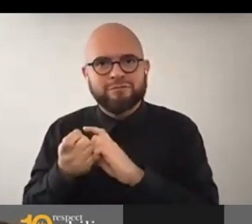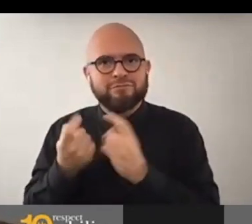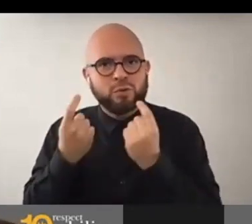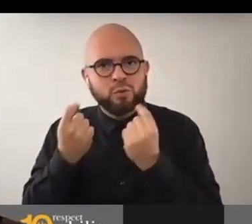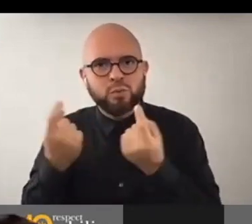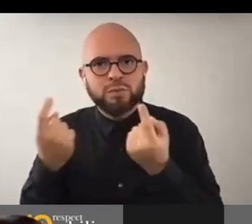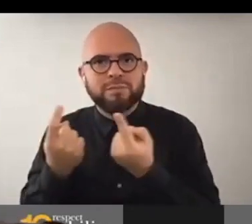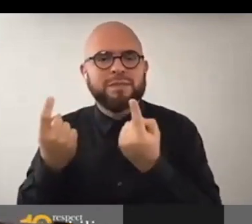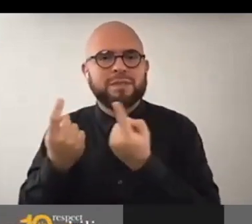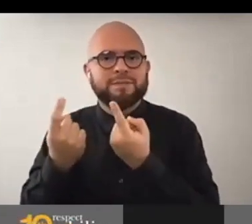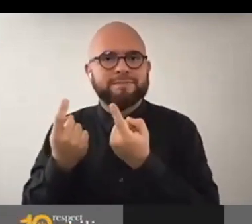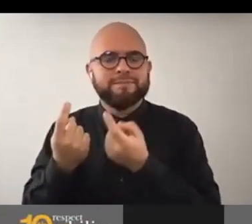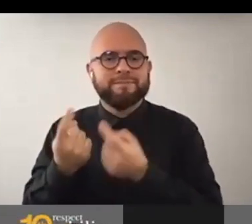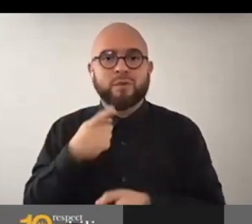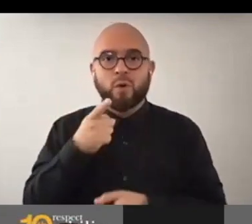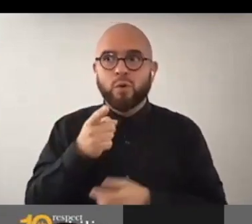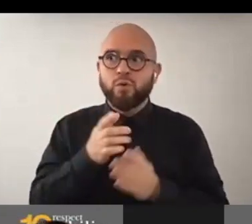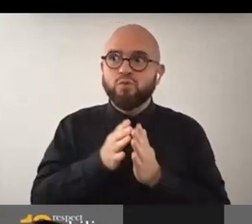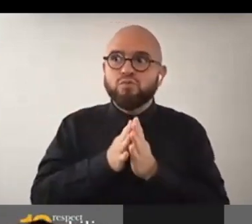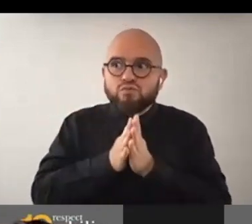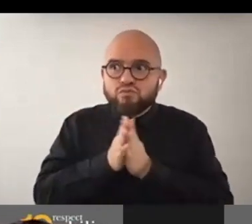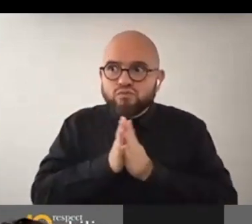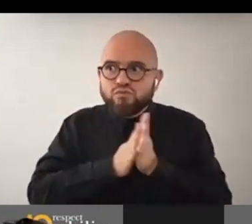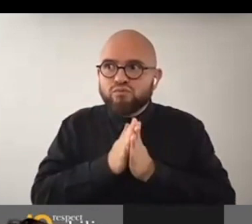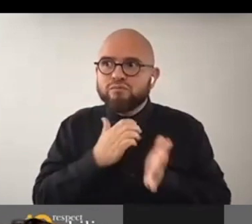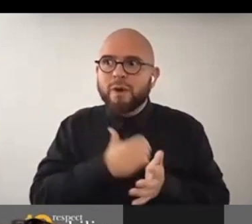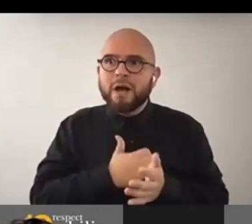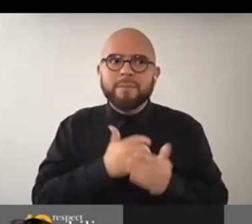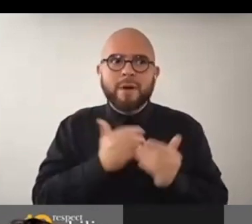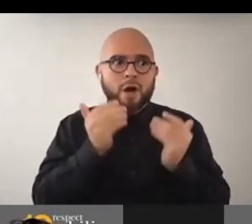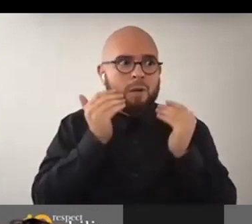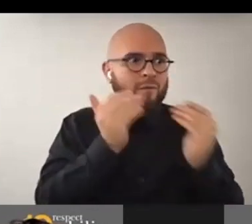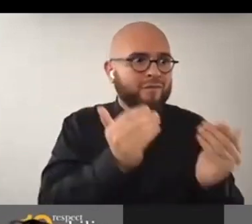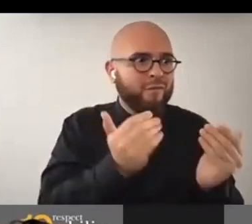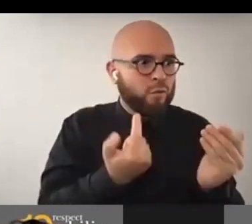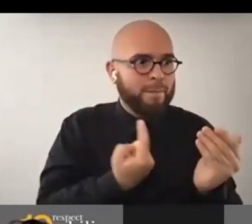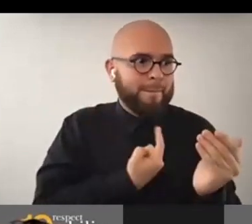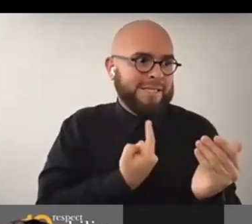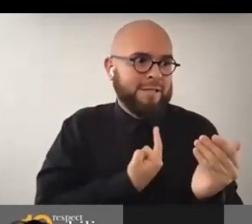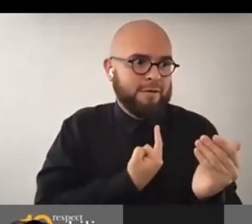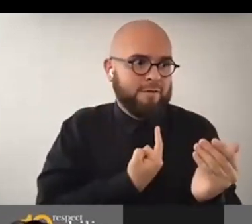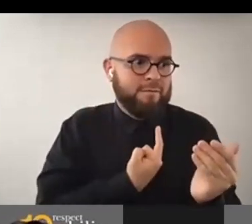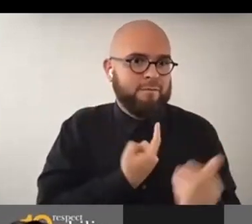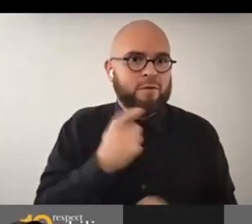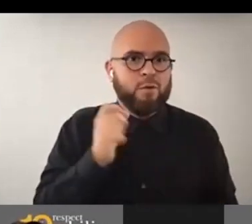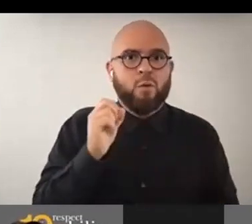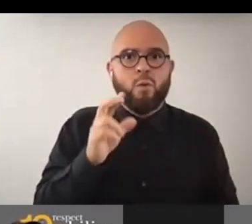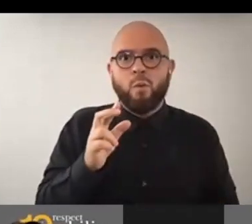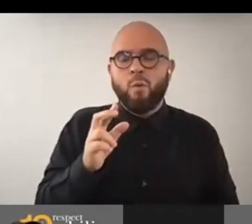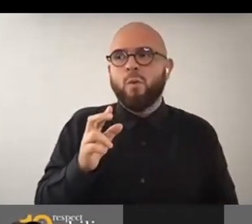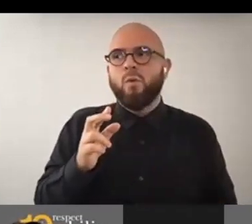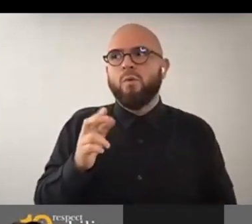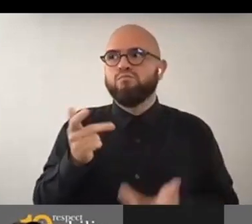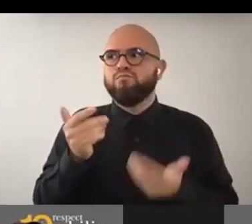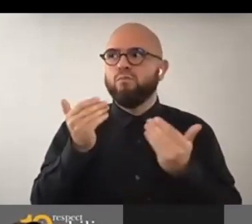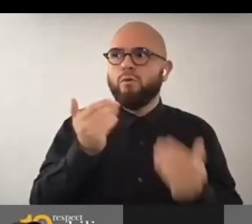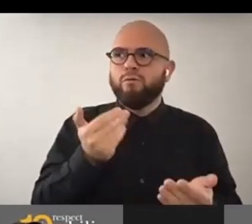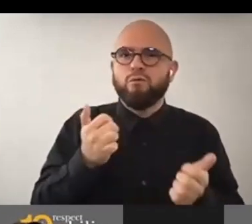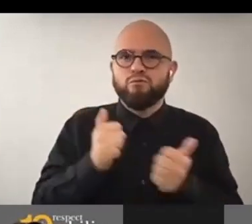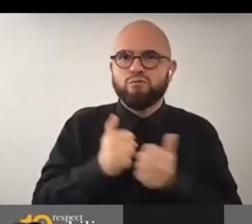moving forward, not just as yourself, but with a purpose, with